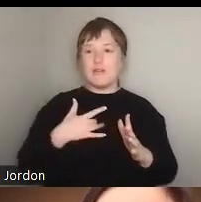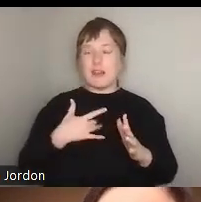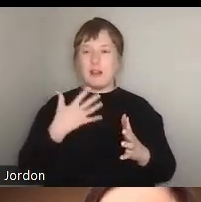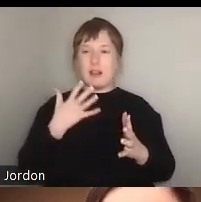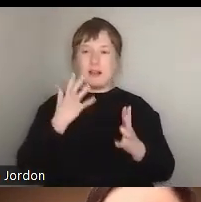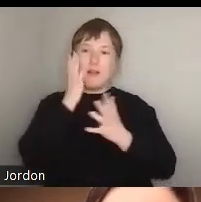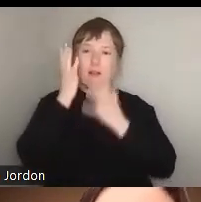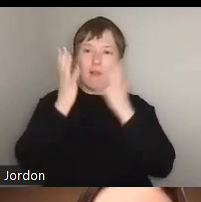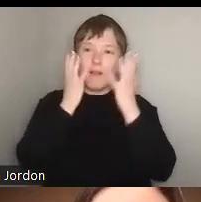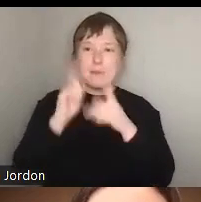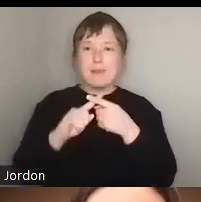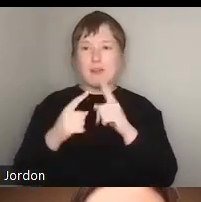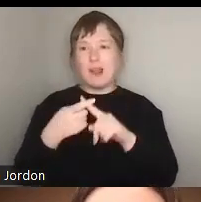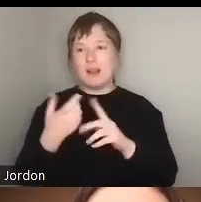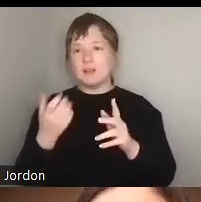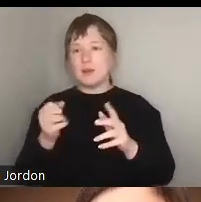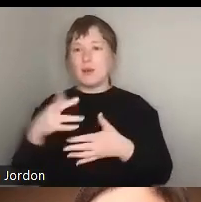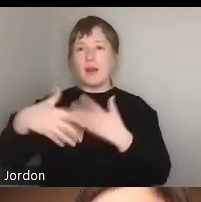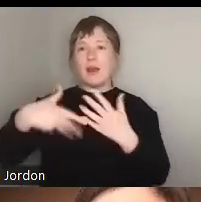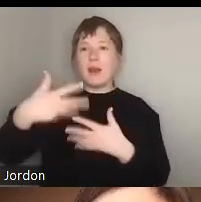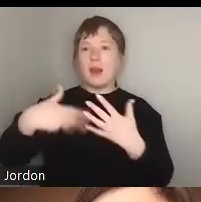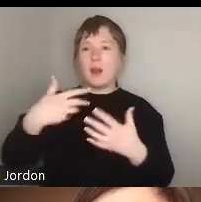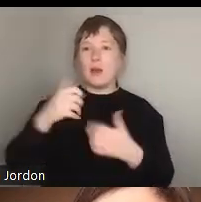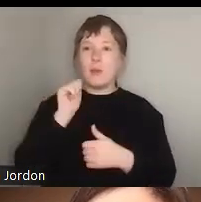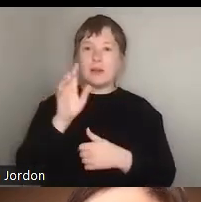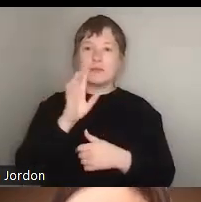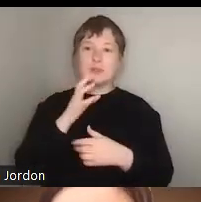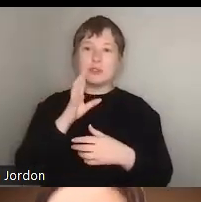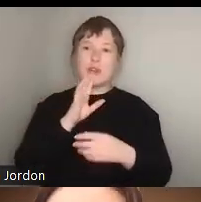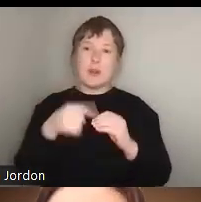friends with. Or, if you do hang out with them, they're going to say something about it.